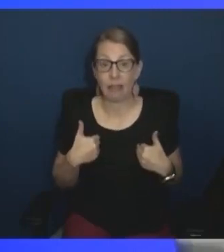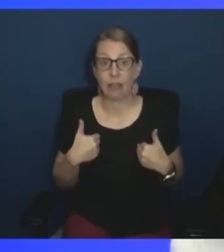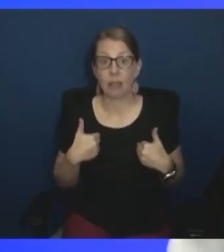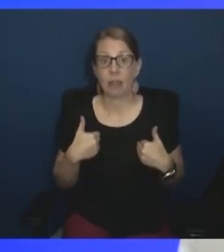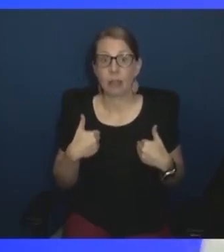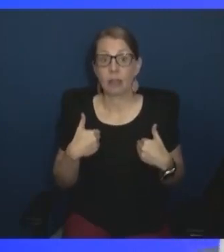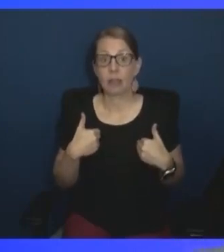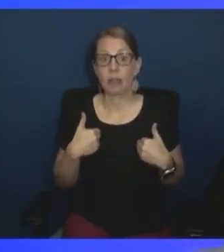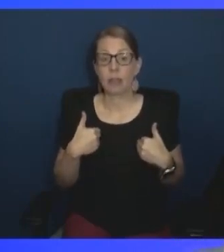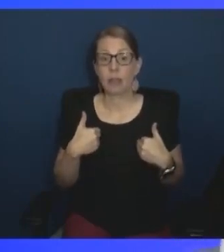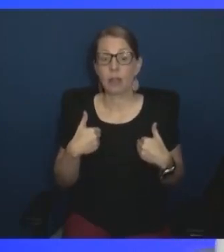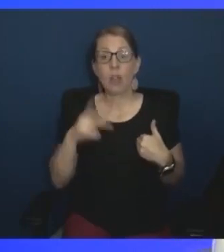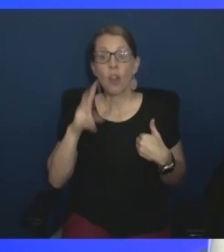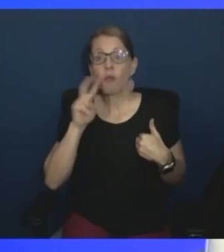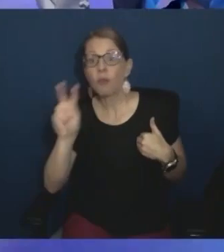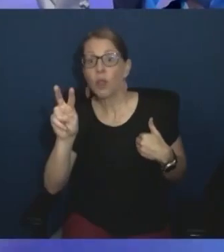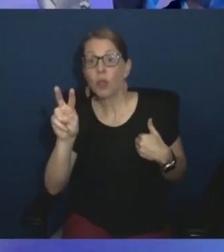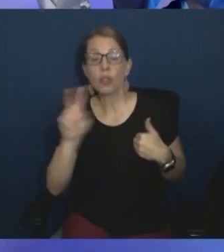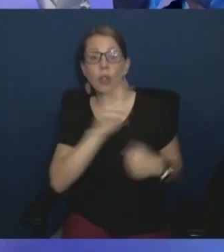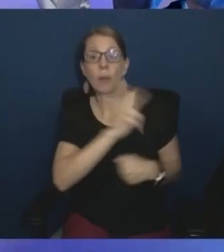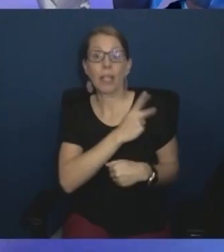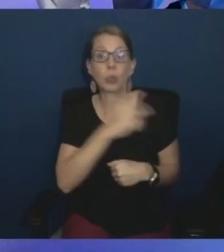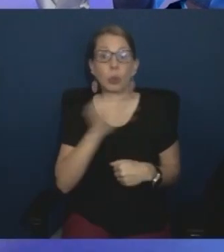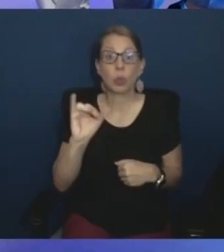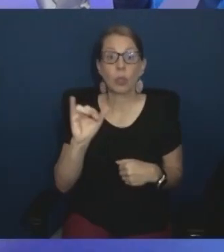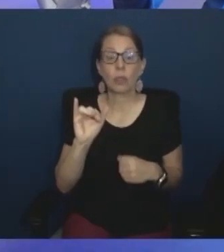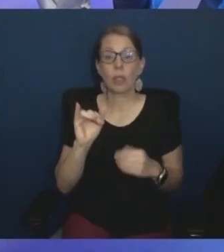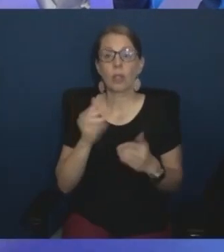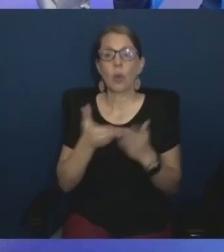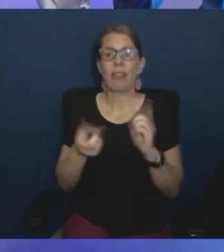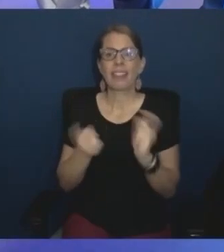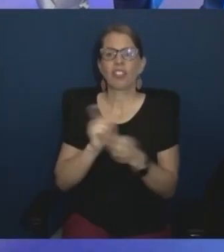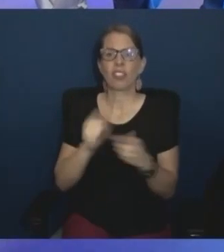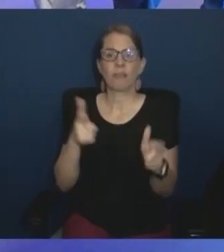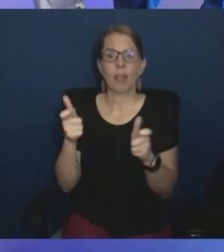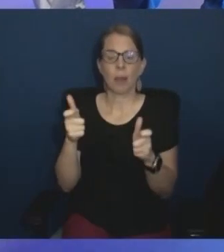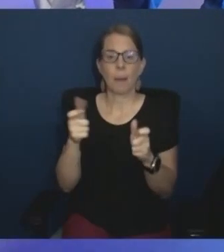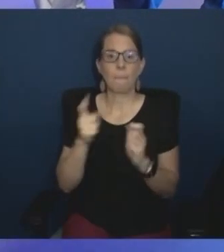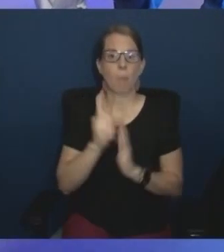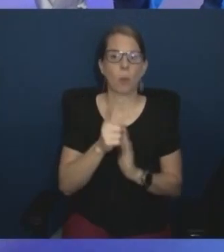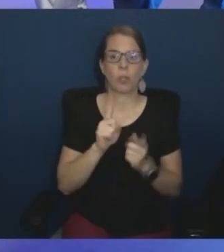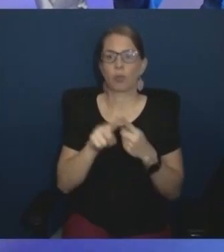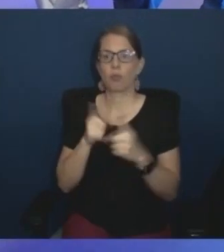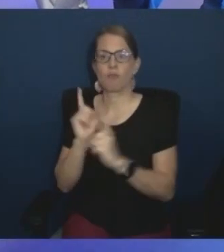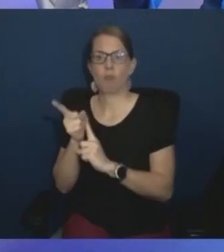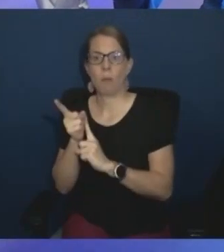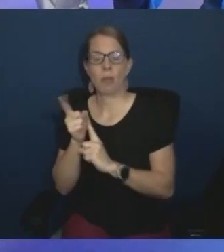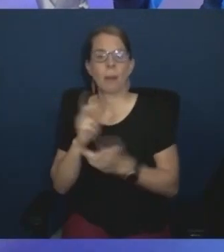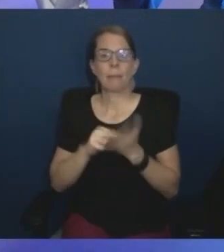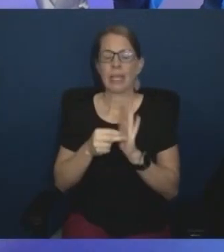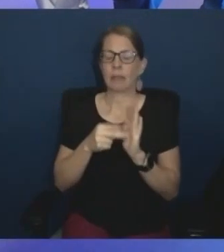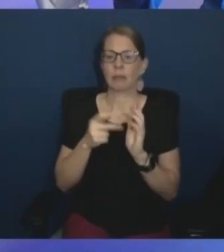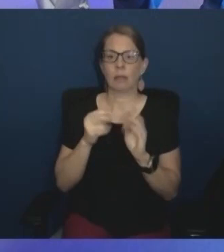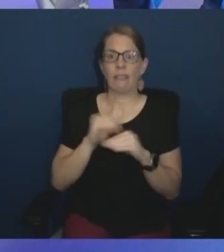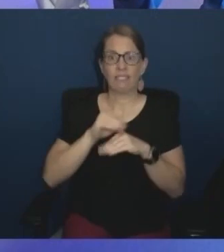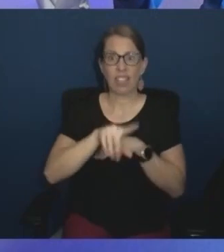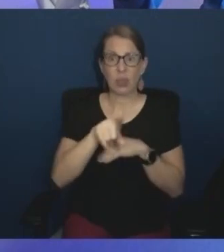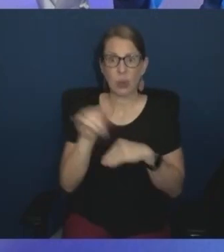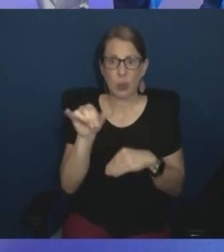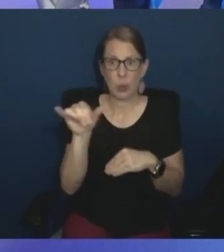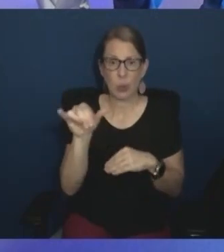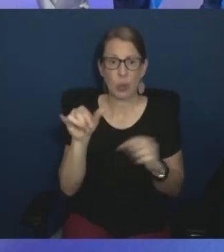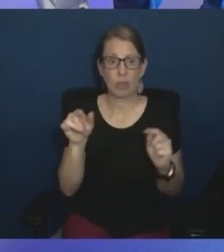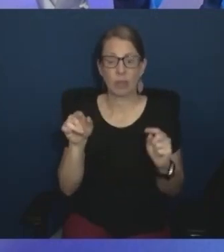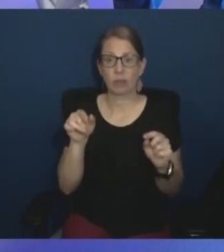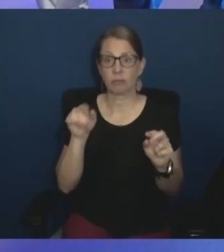looking out for future patients as well. So with things changing so quickly, moment to moment, does that affect you as well? Are you constant monitoring